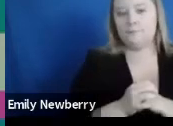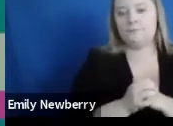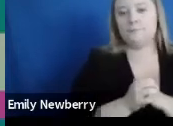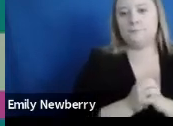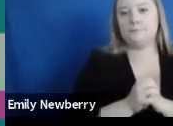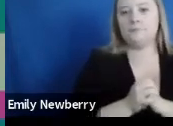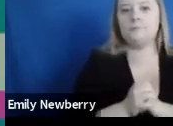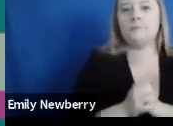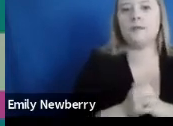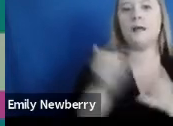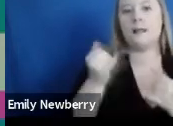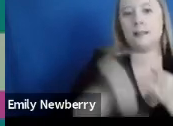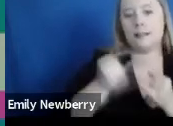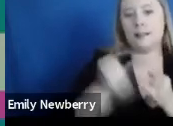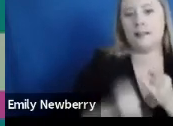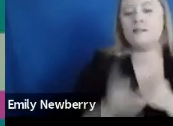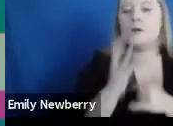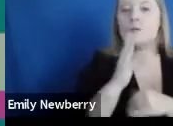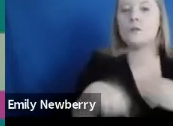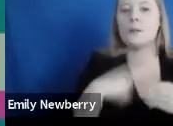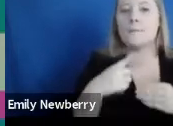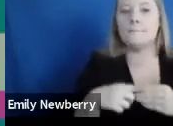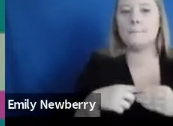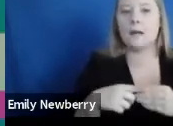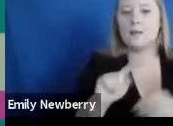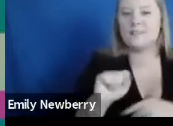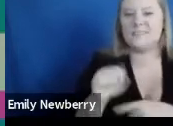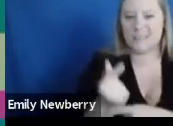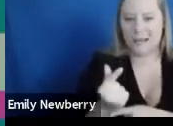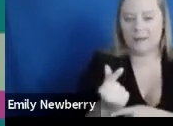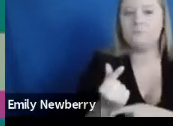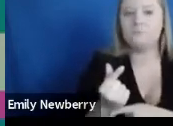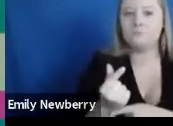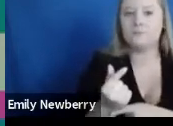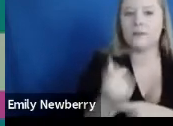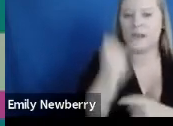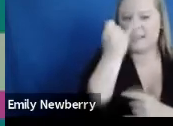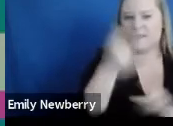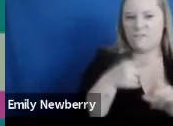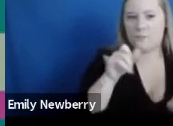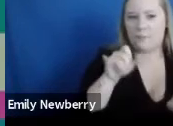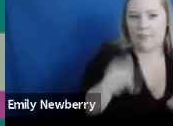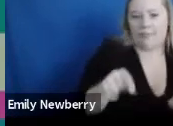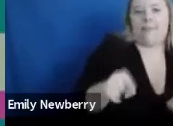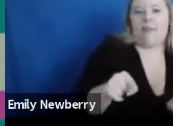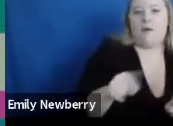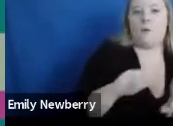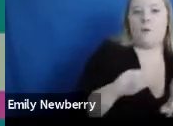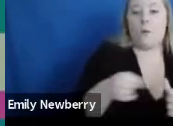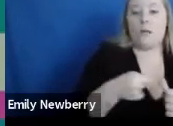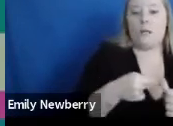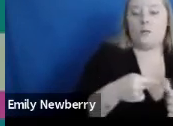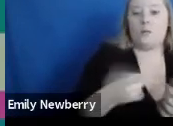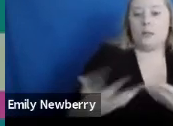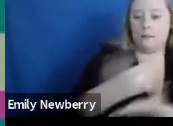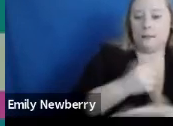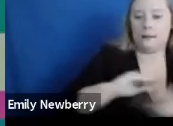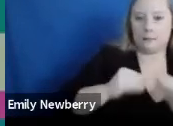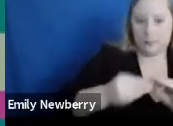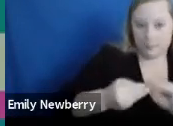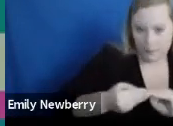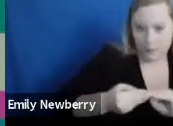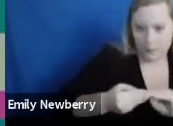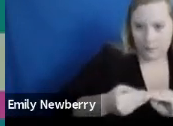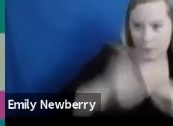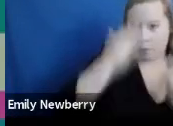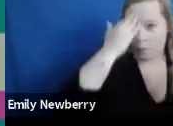And then finally, I talked a little bit about the geologic tagging. So the idea with this is to, once we collect this data, hopefully we'll